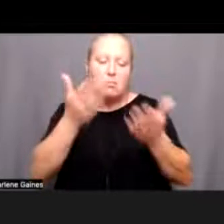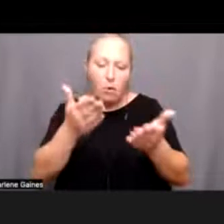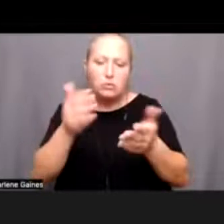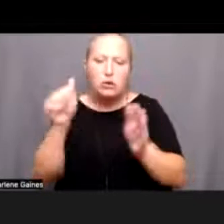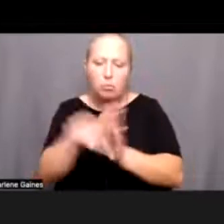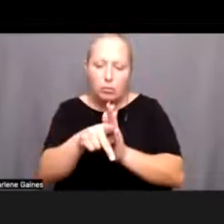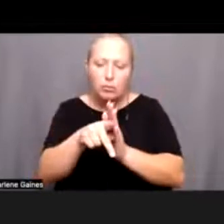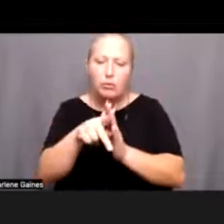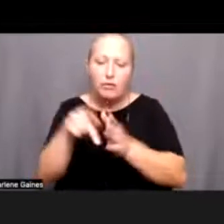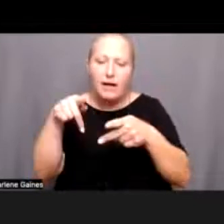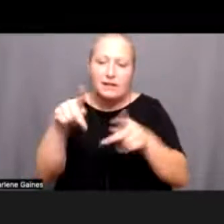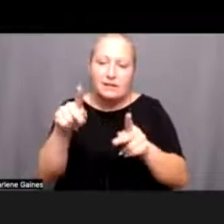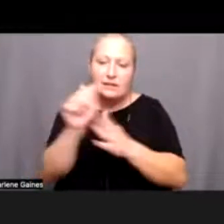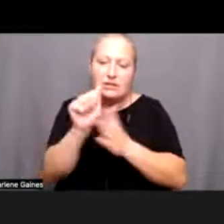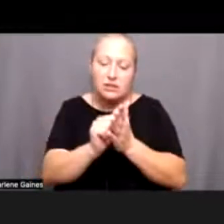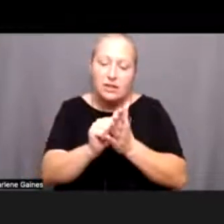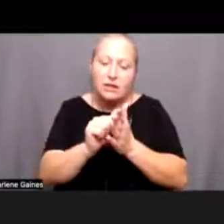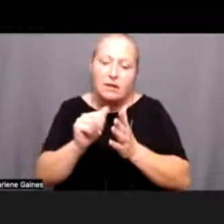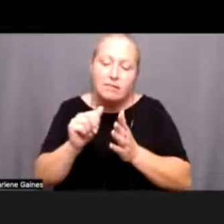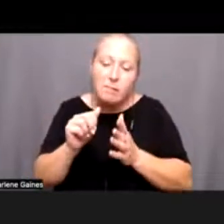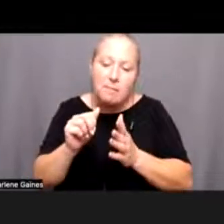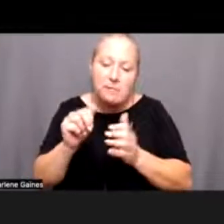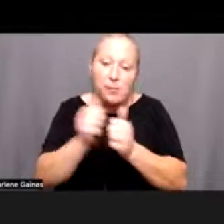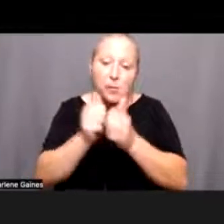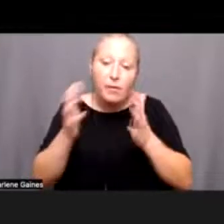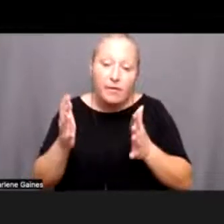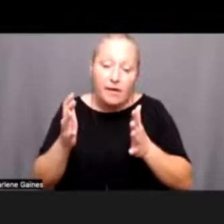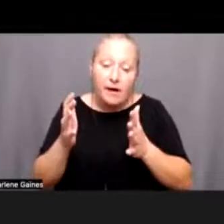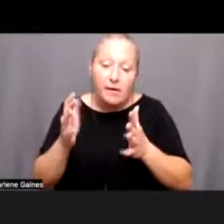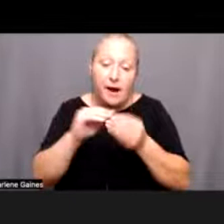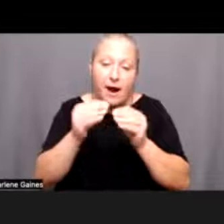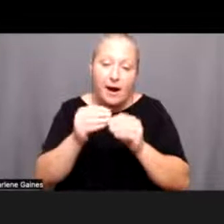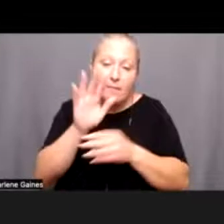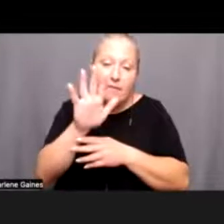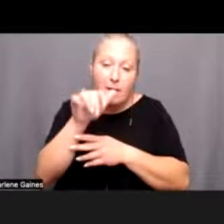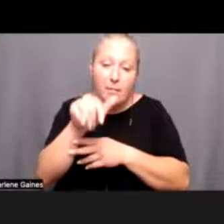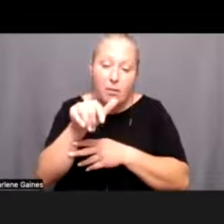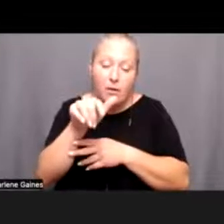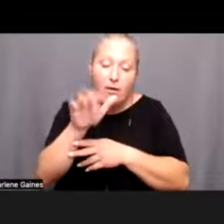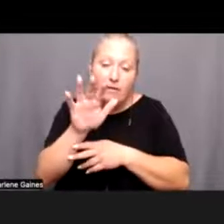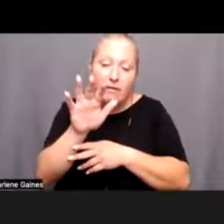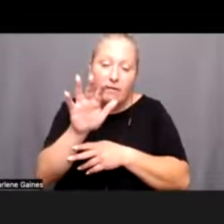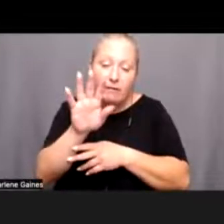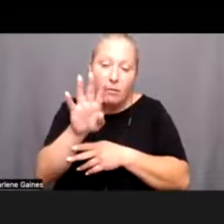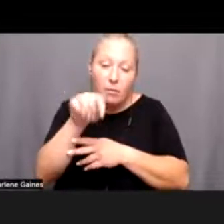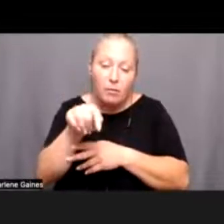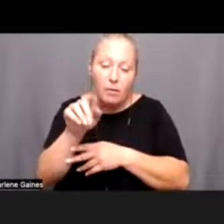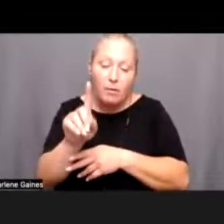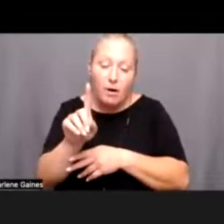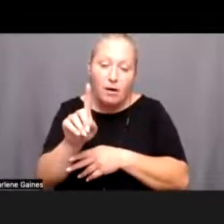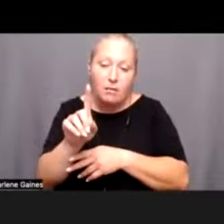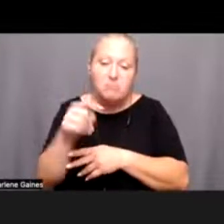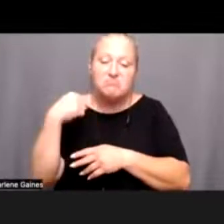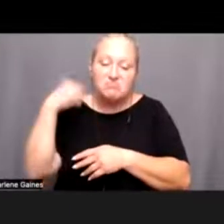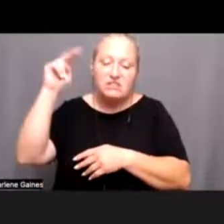to approve the consent agenda without item 5.4.1. I will